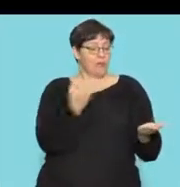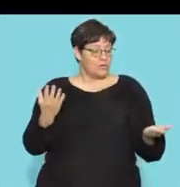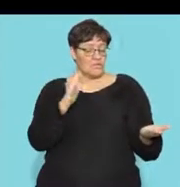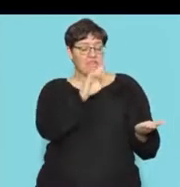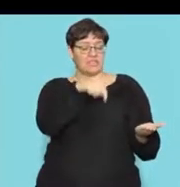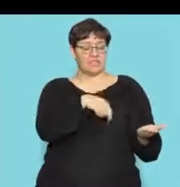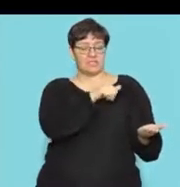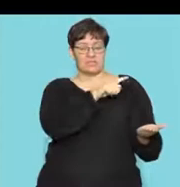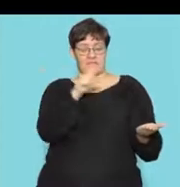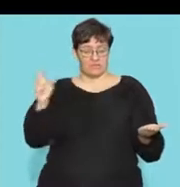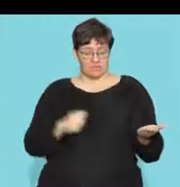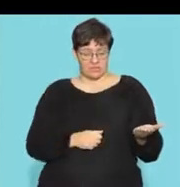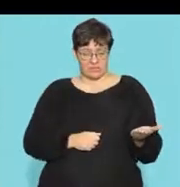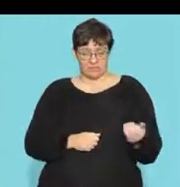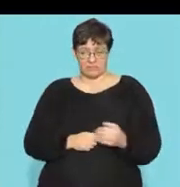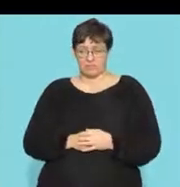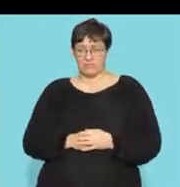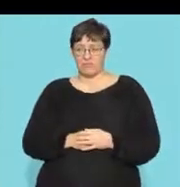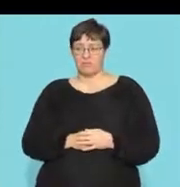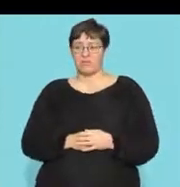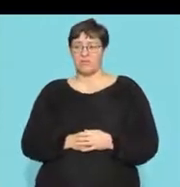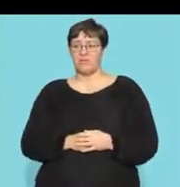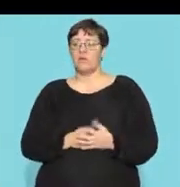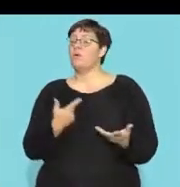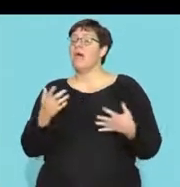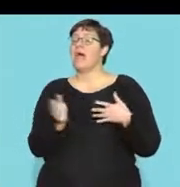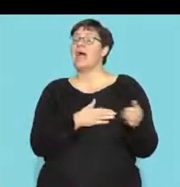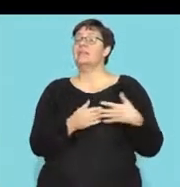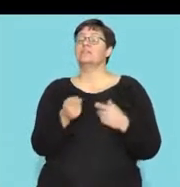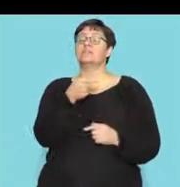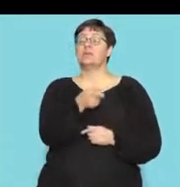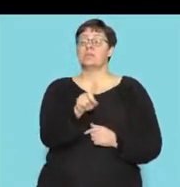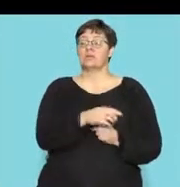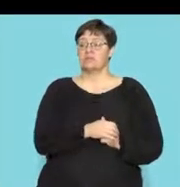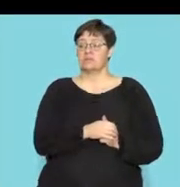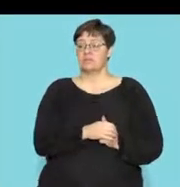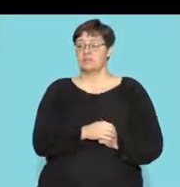Now remember what we said. Whenever you are dealing with